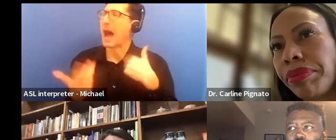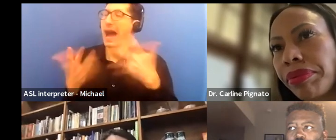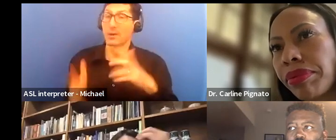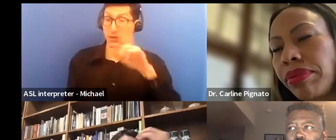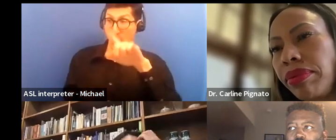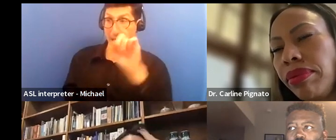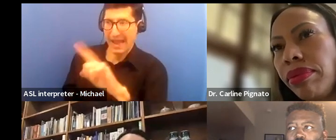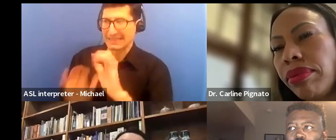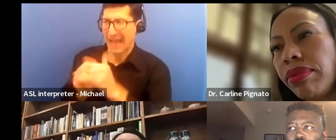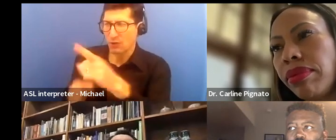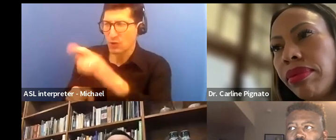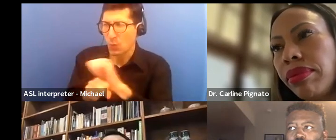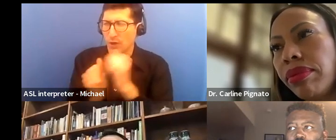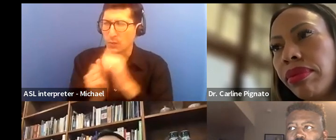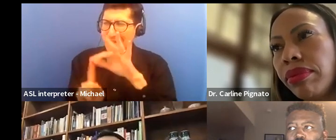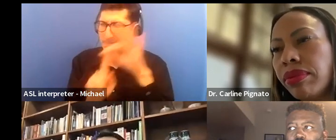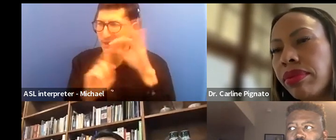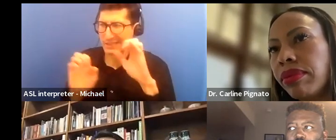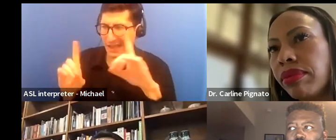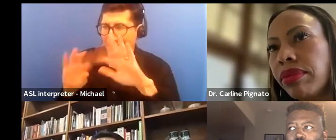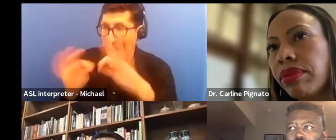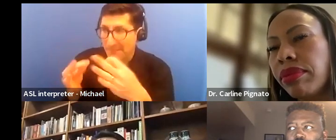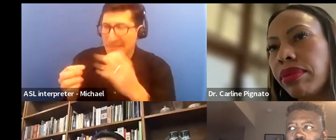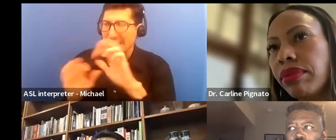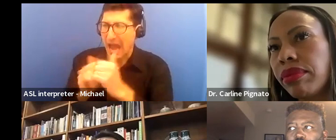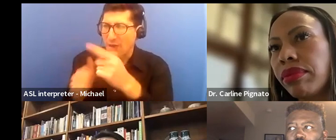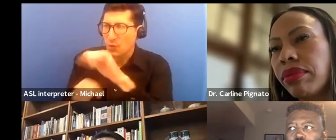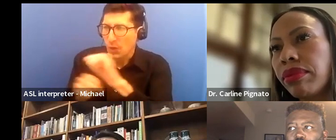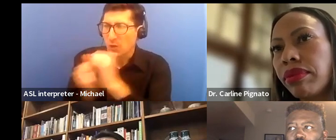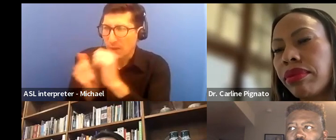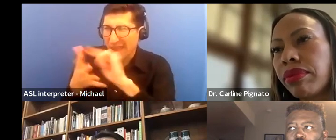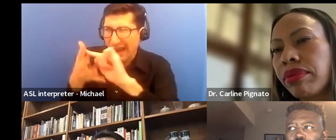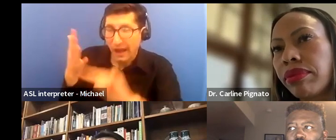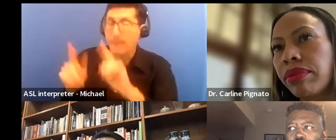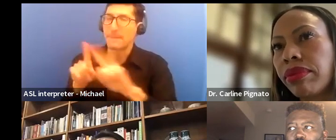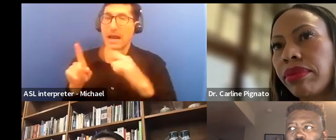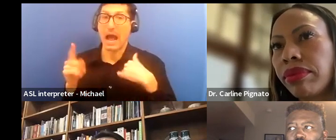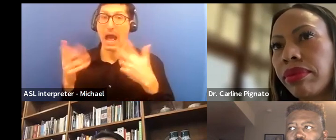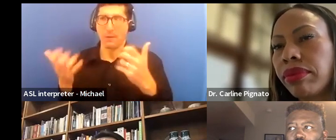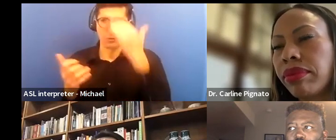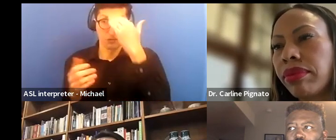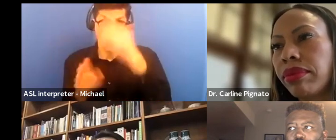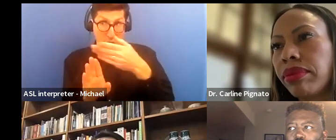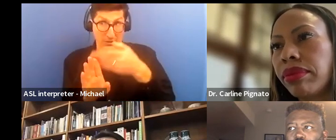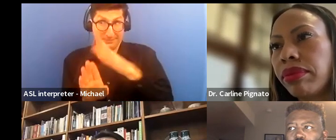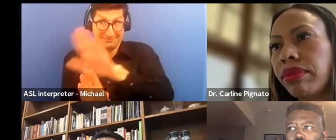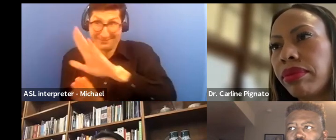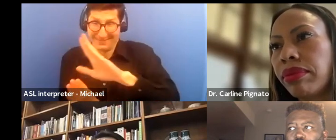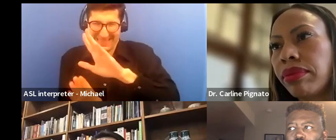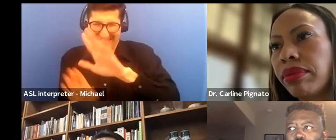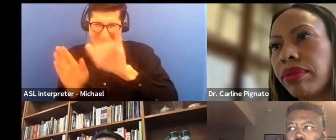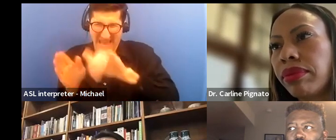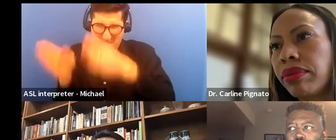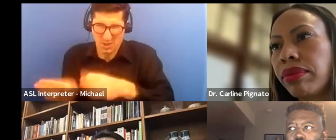and families in your district? How have you worked with superintendents? I'm going to the superintendents you've worked with us, and I'm saying, how did he work with you? How did he engage with